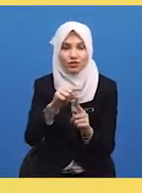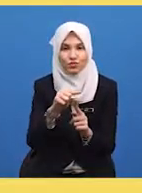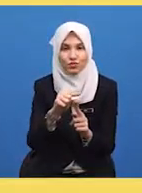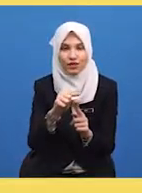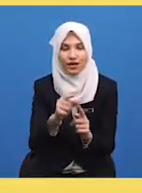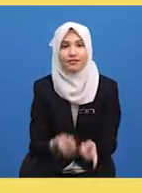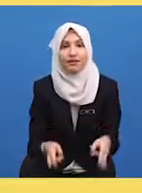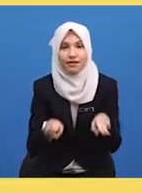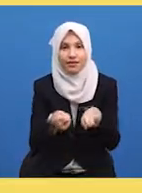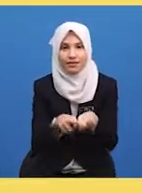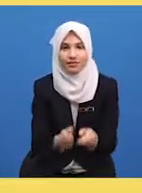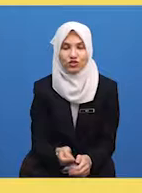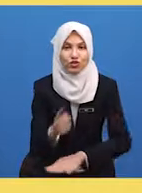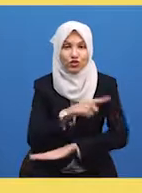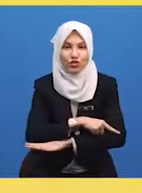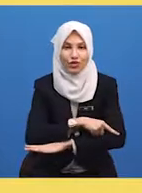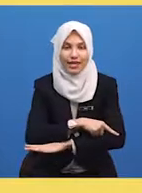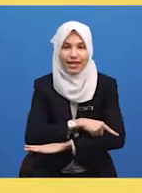to today's lesson.